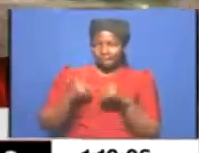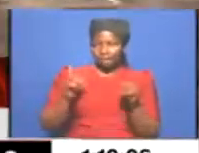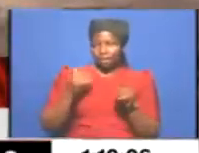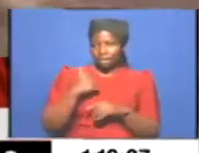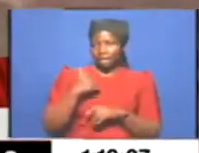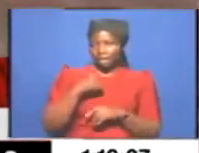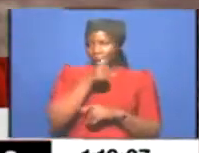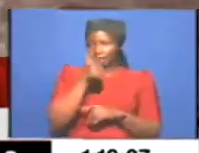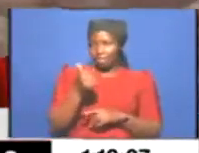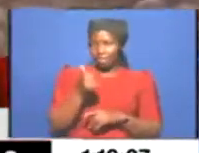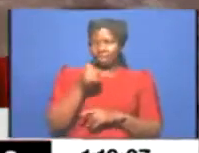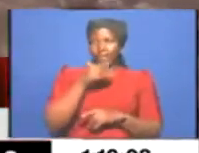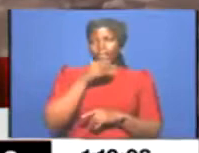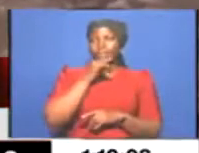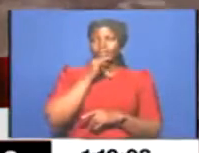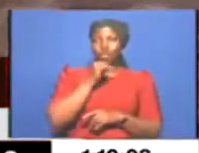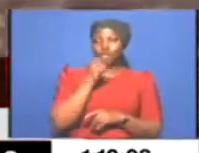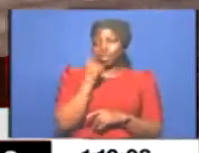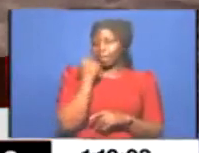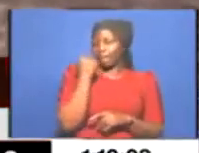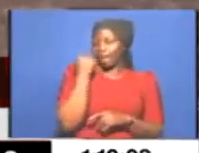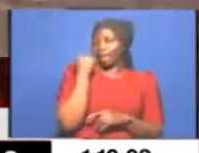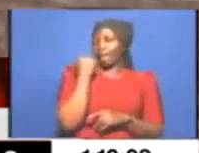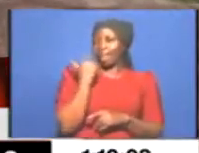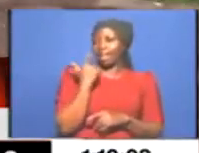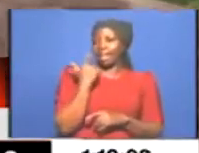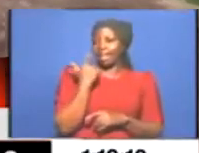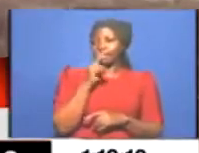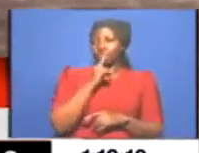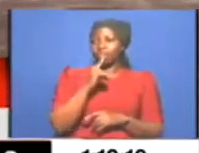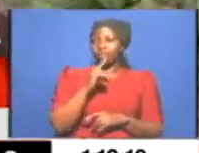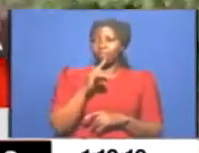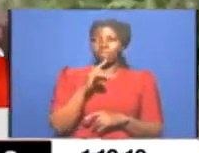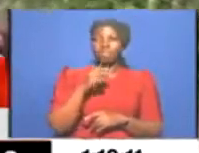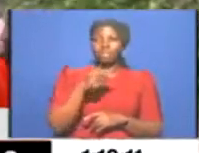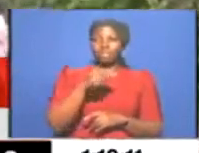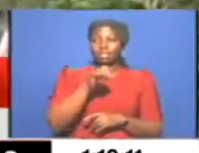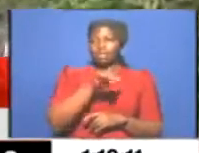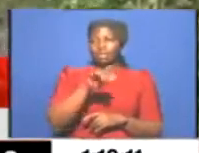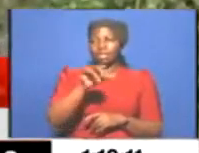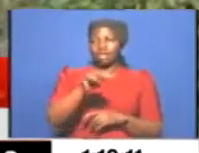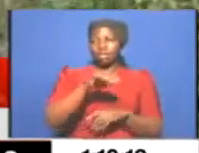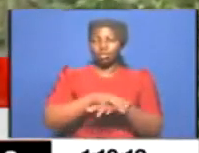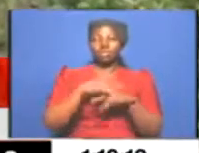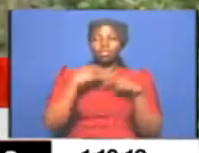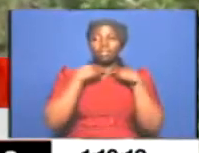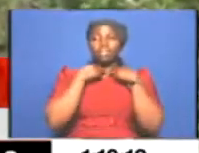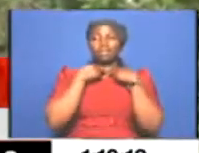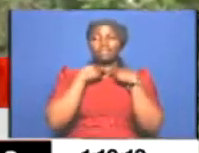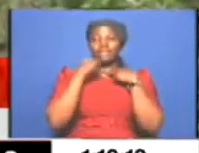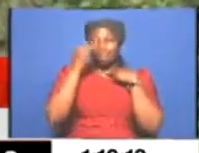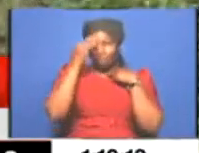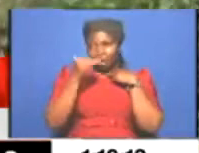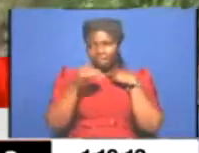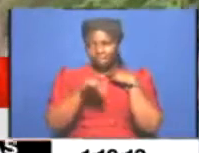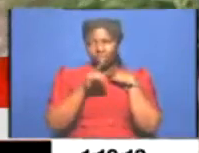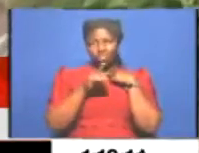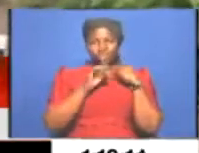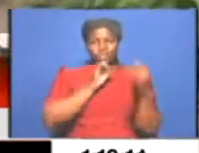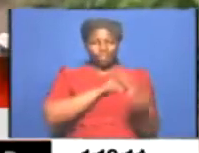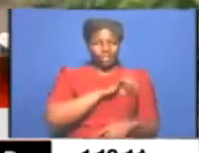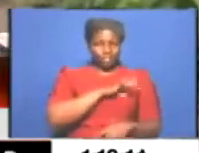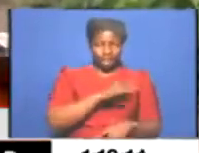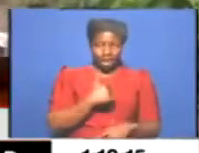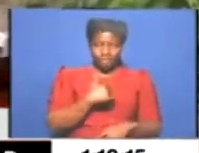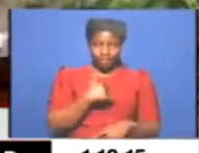guy behind her. So Helen akakwama pale juu ya uoga na nguo alikuwa amevaa haiko ina stretch mguu. So she had